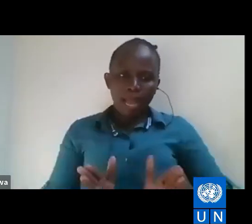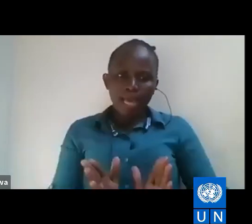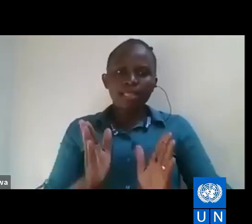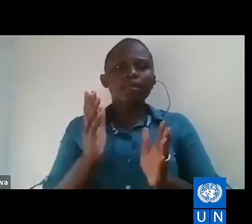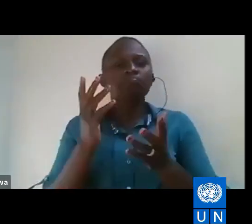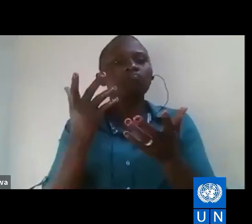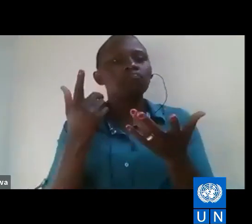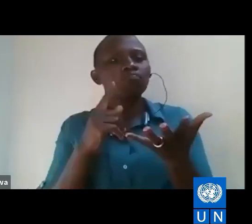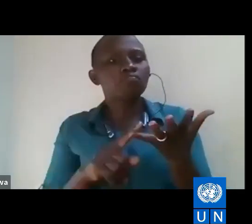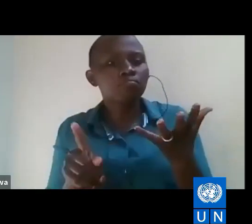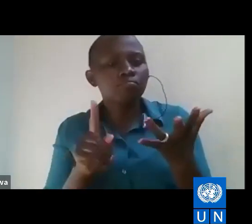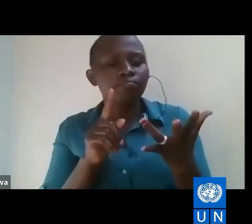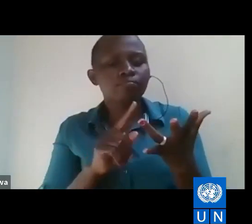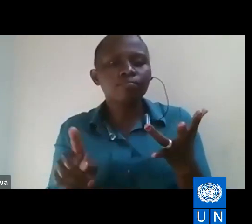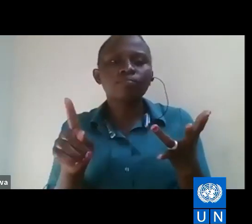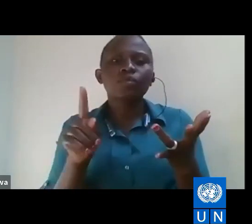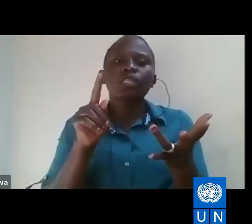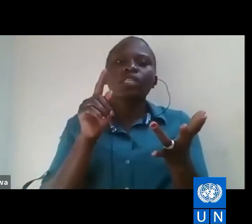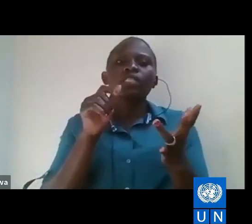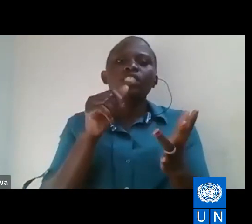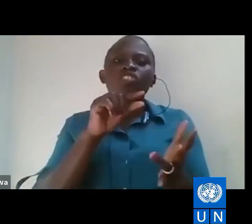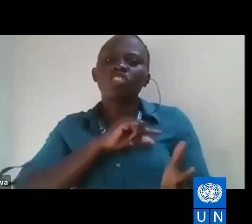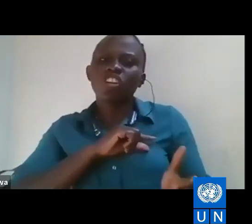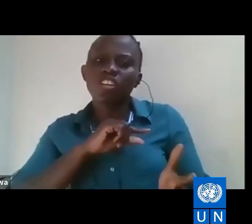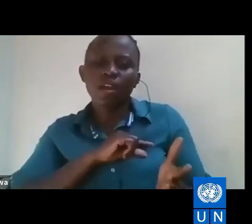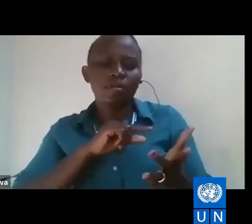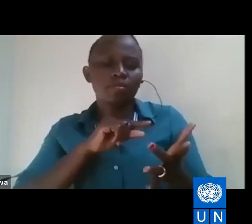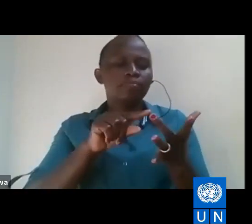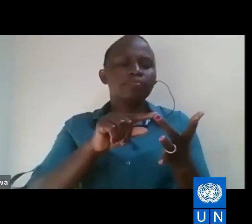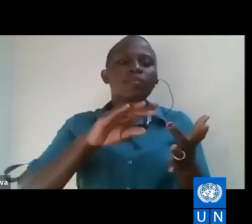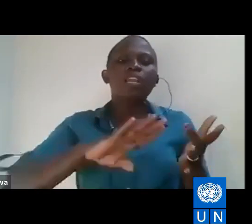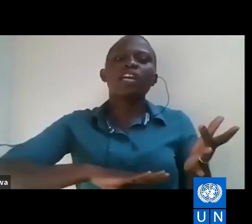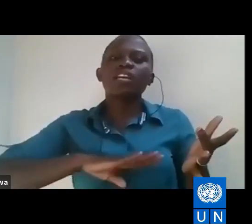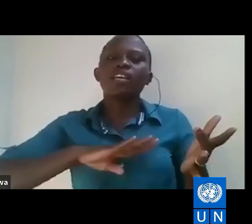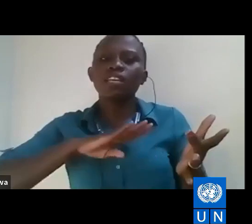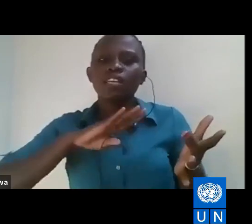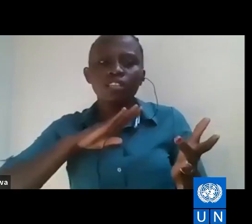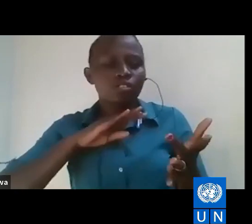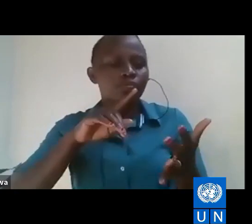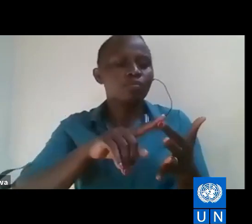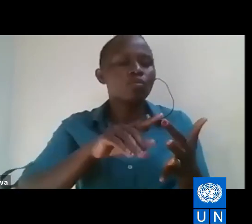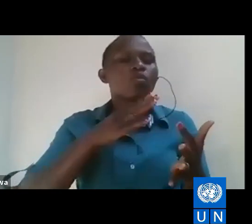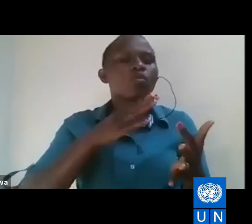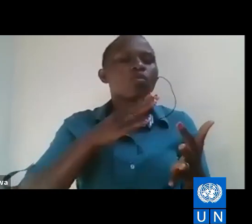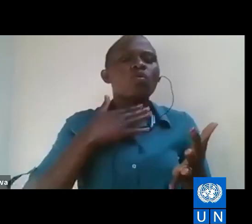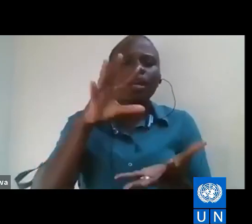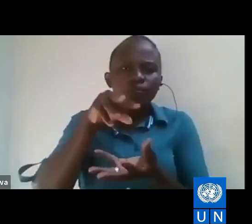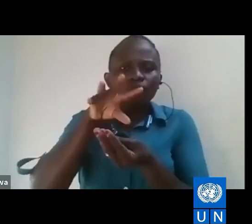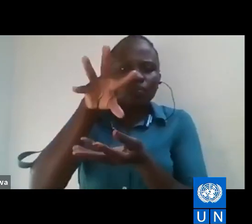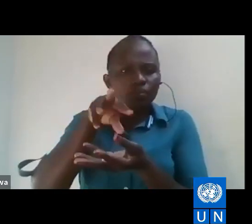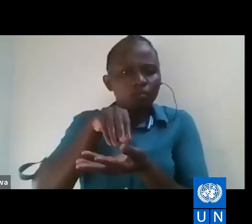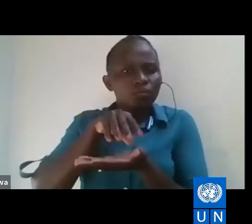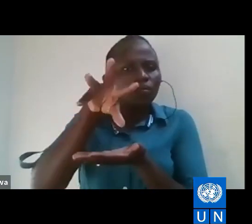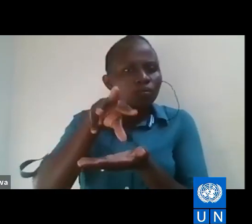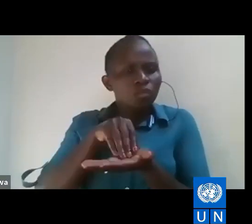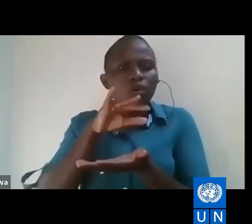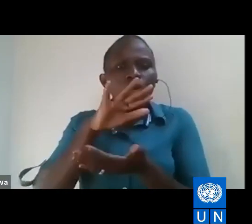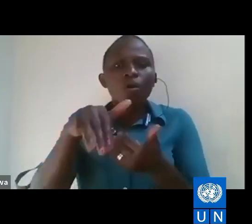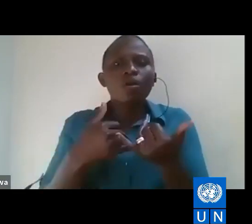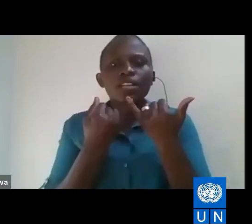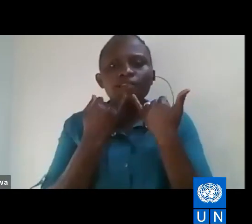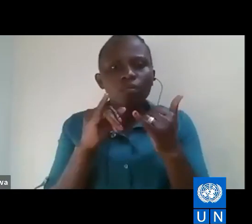your gender or age. We want to capture all that information because if you do make it to the end and win this 100 million, we want to make sure that you